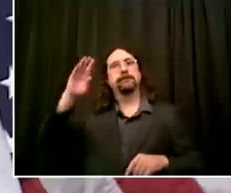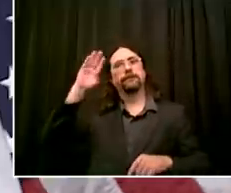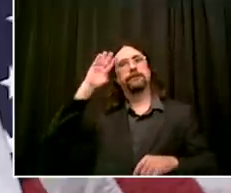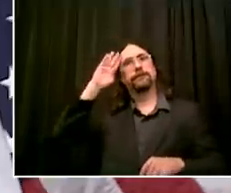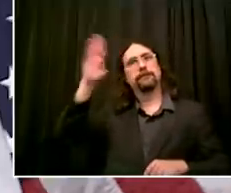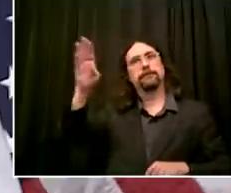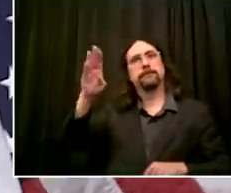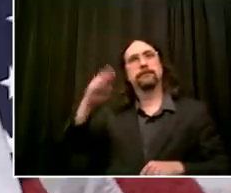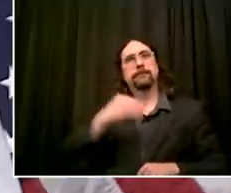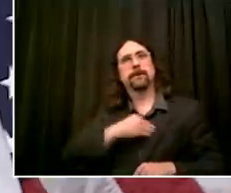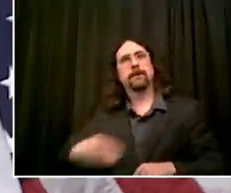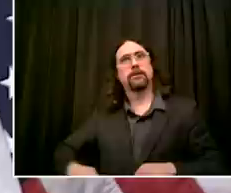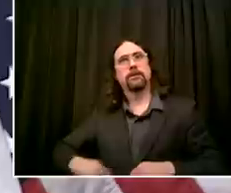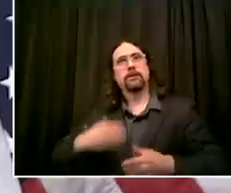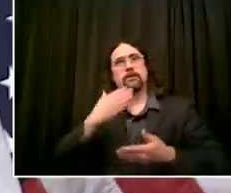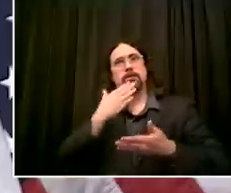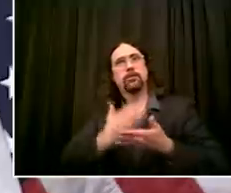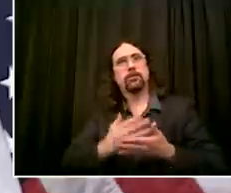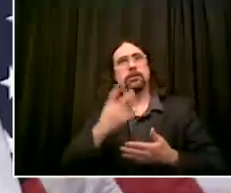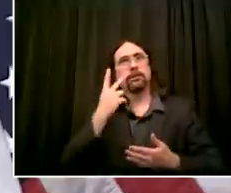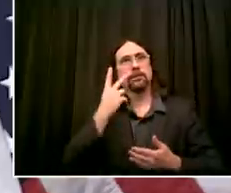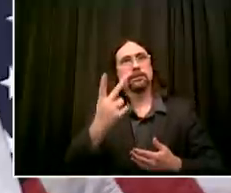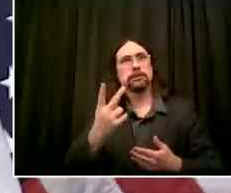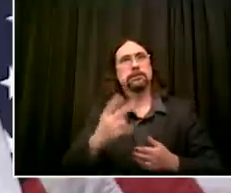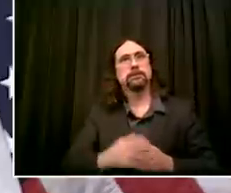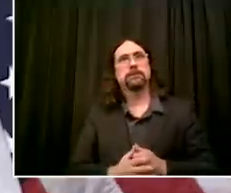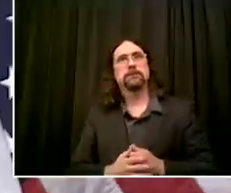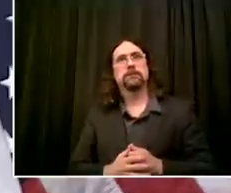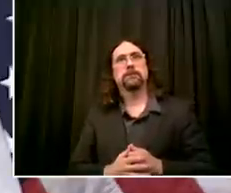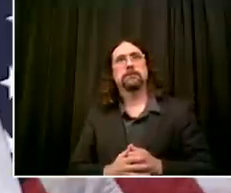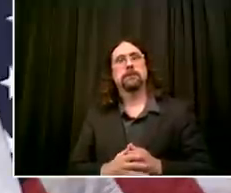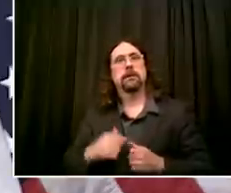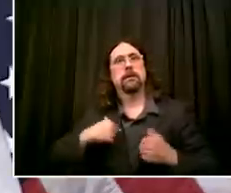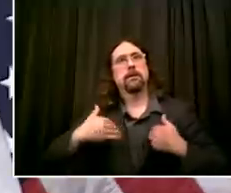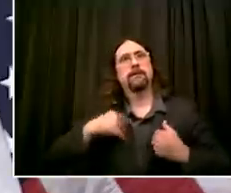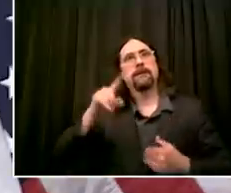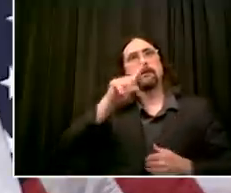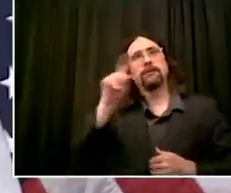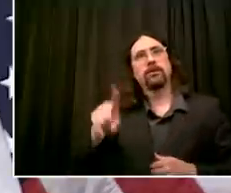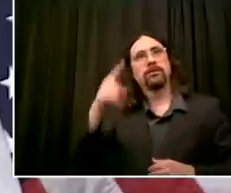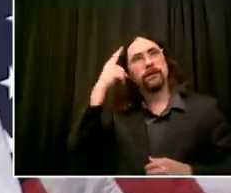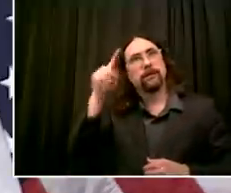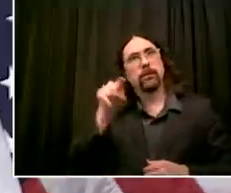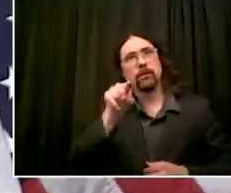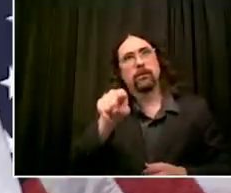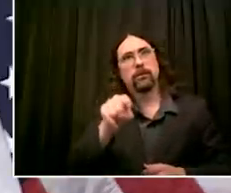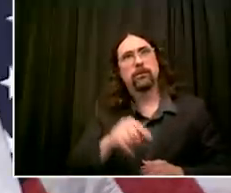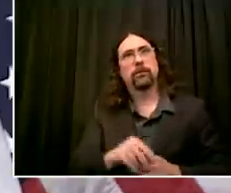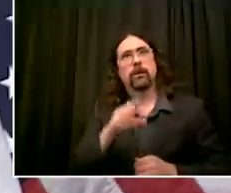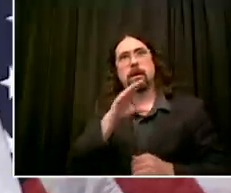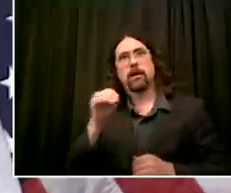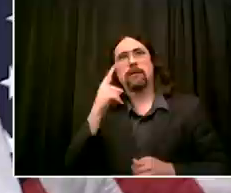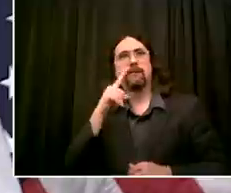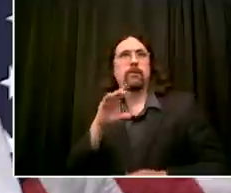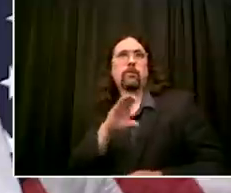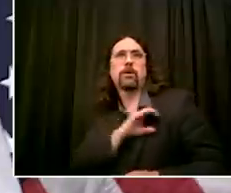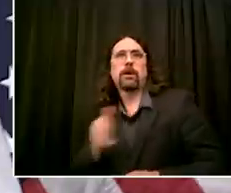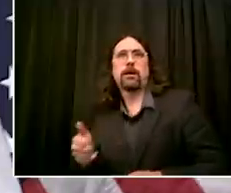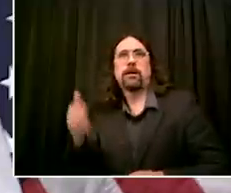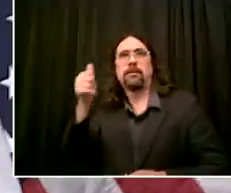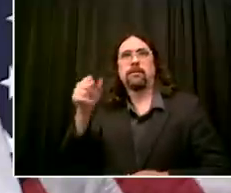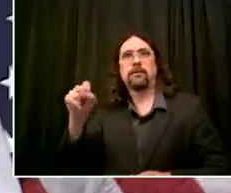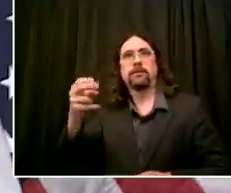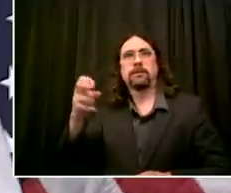you and Commissioner Shea, Chief Monahan said earlier today that Governor Cuomo apologized to him privately for saying